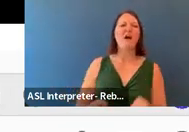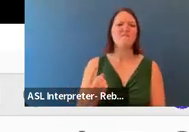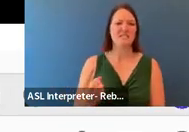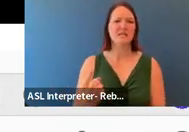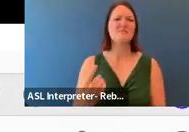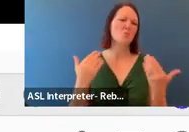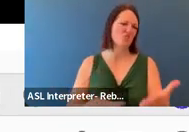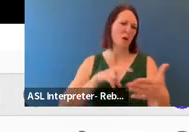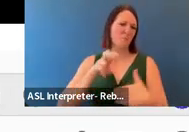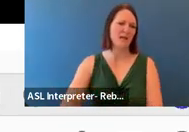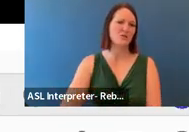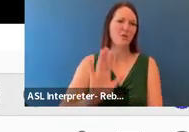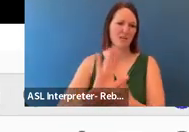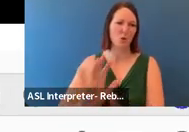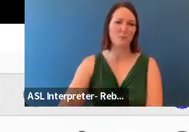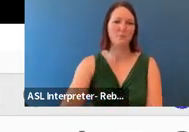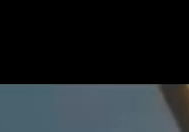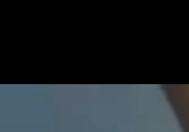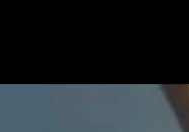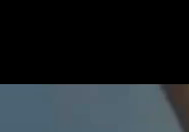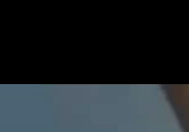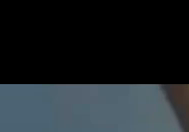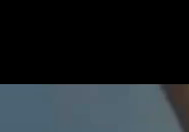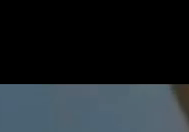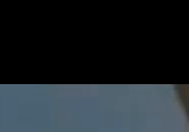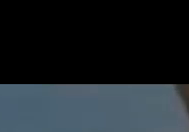just jump right into the video.